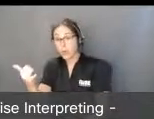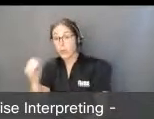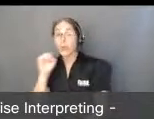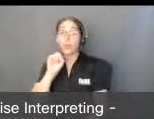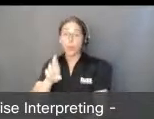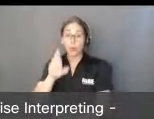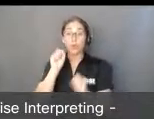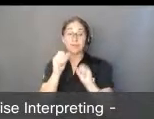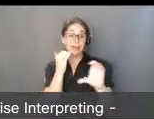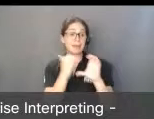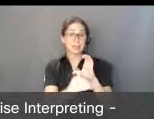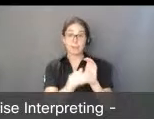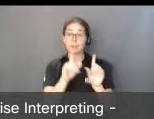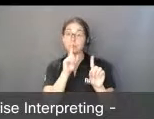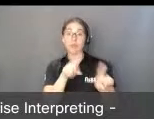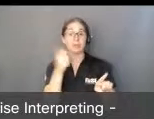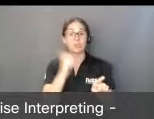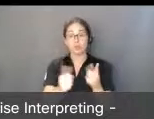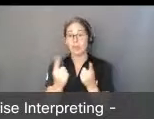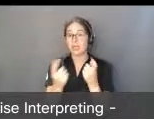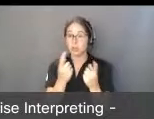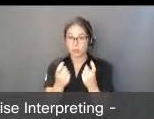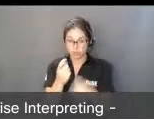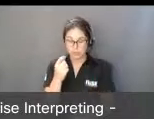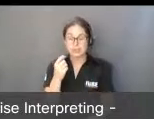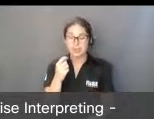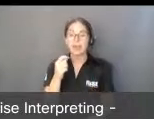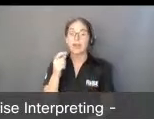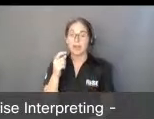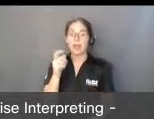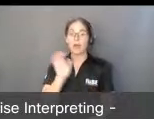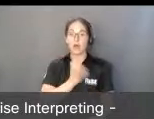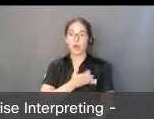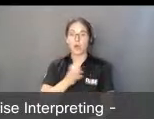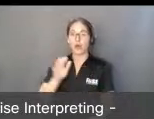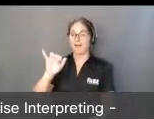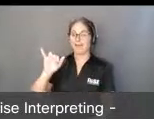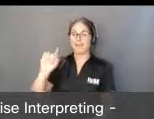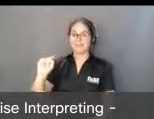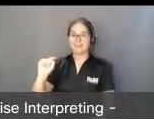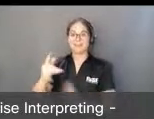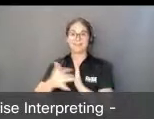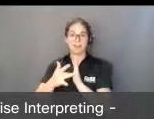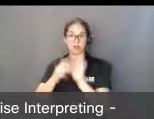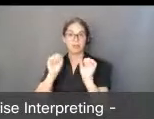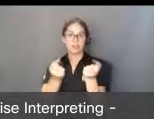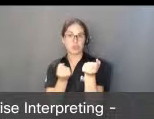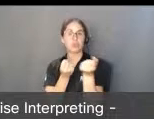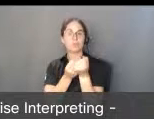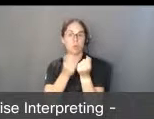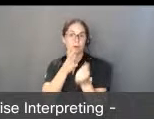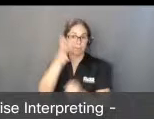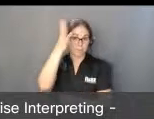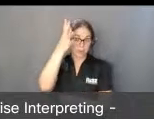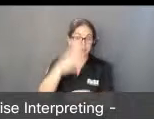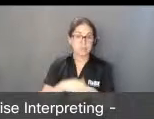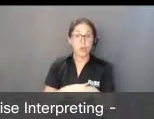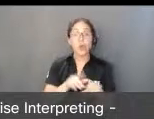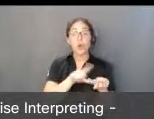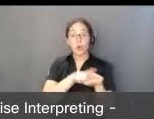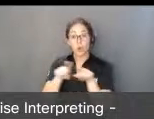and then support that way within that. During teacher office hours, that's time where teachers can